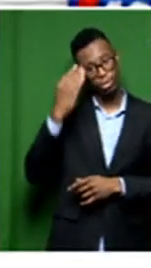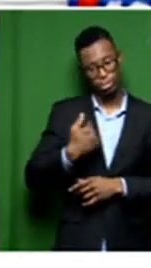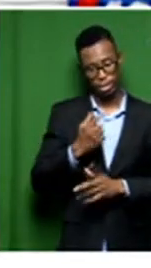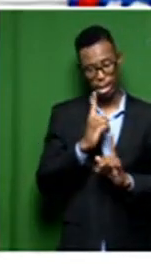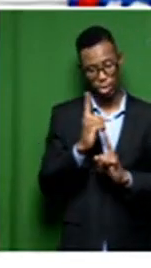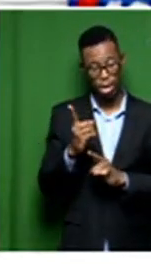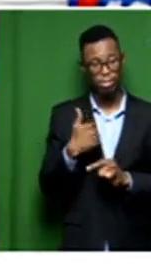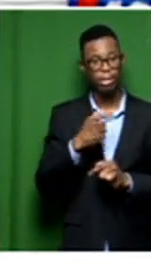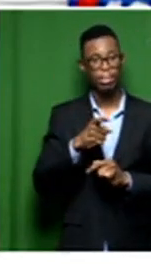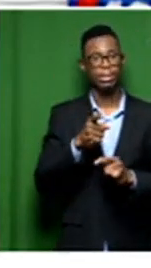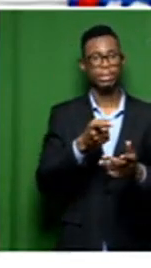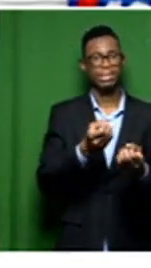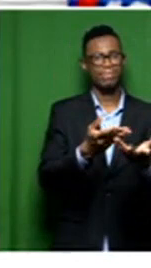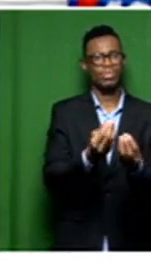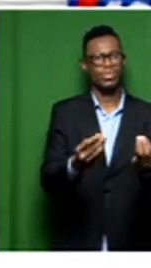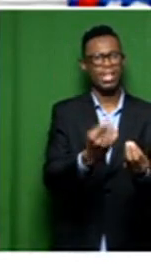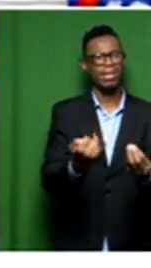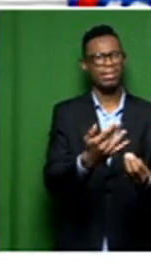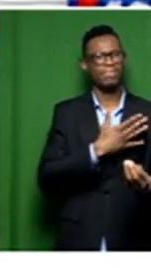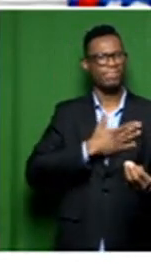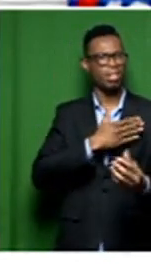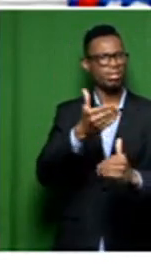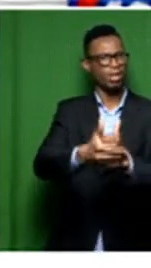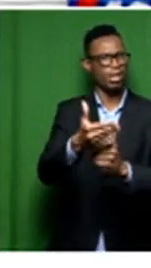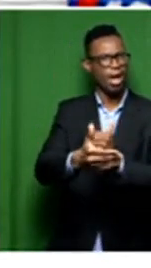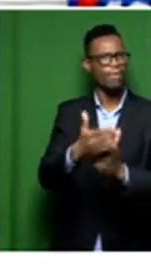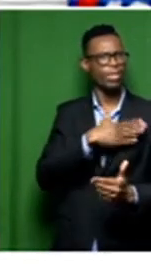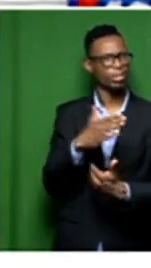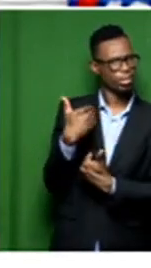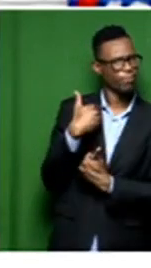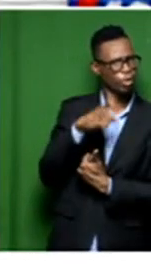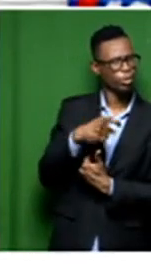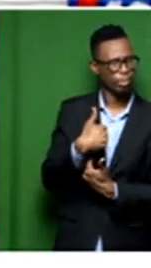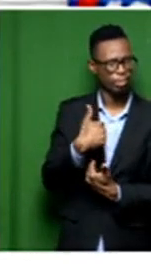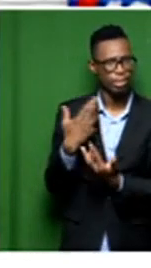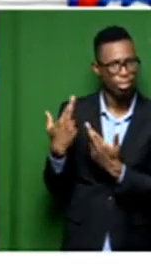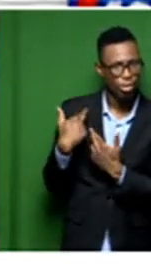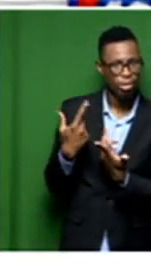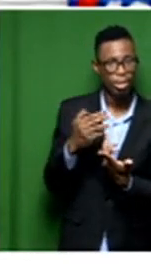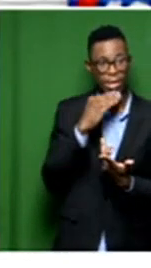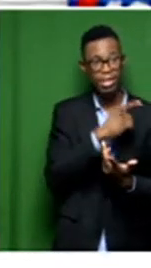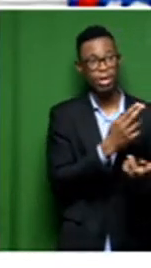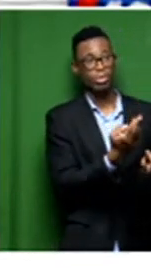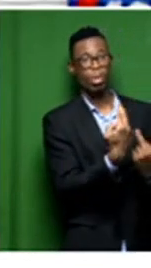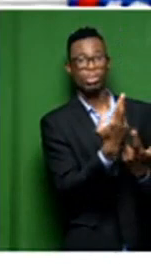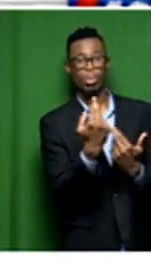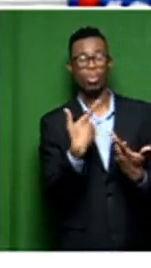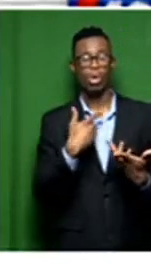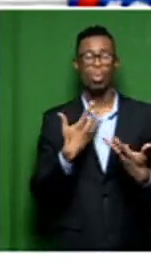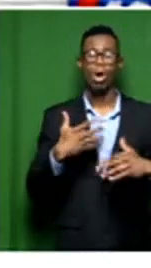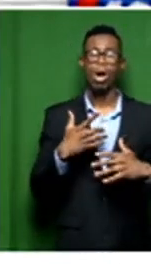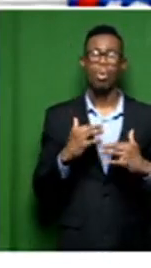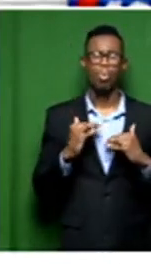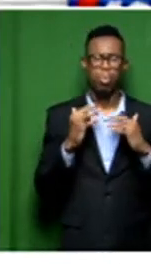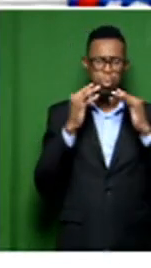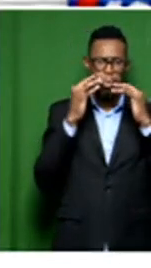their safe space, and this helps me understand a little bit more about how to do that. So we've been really overwhelmed with the incredible response, and it's been